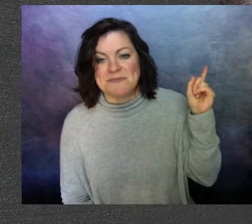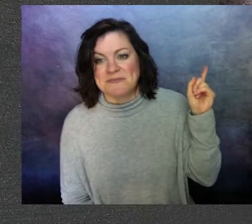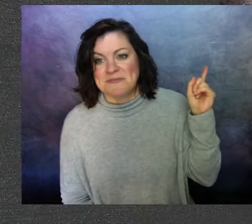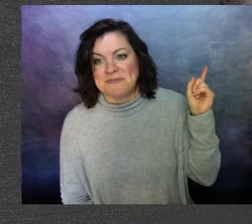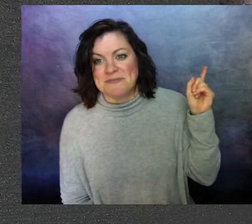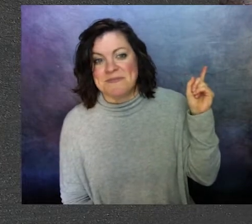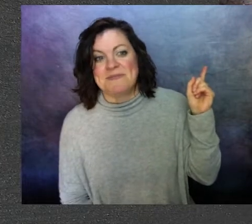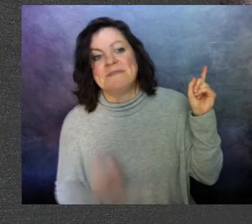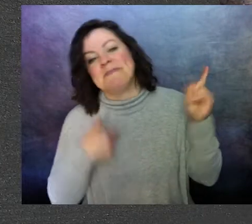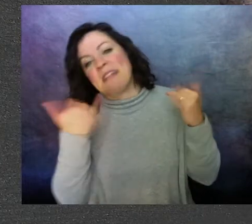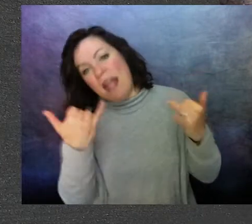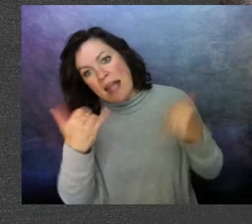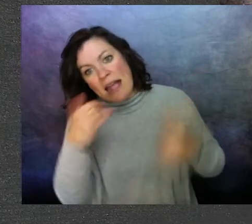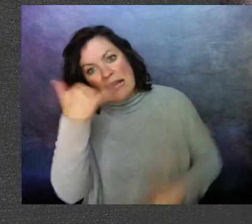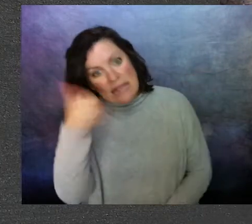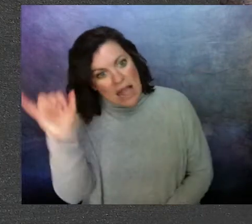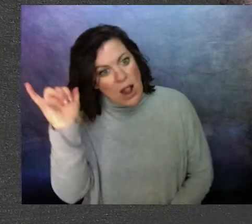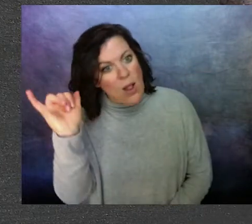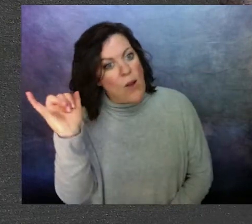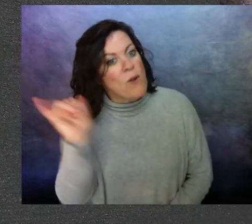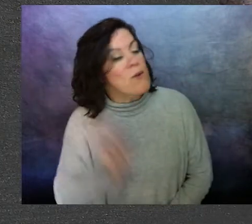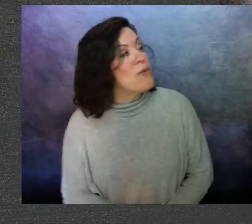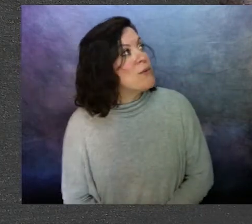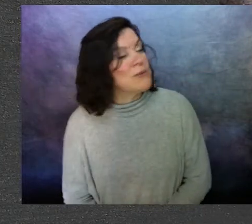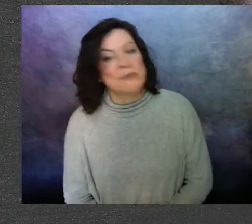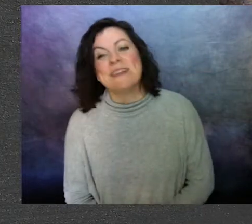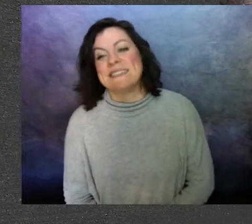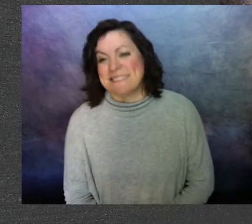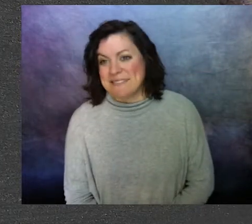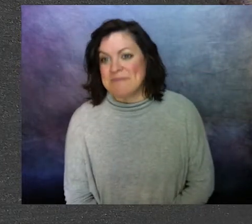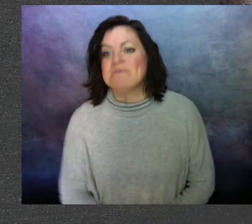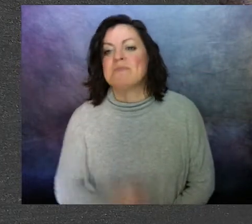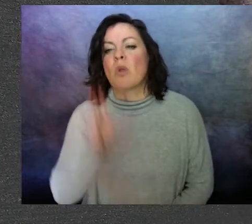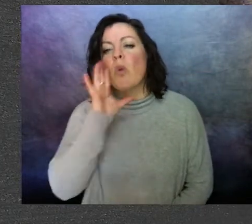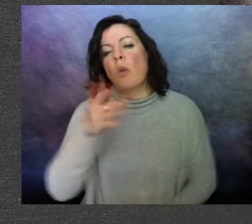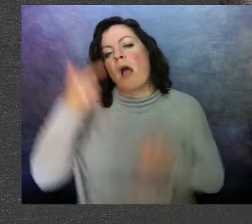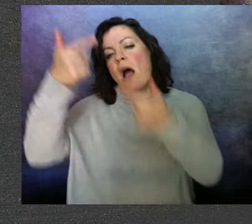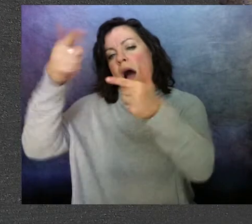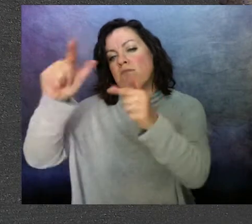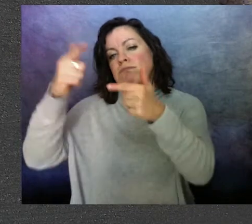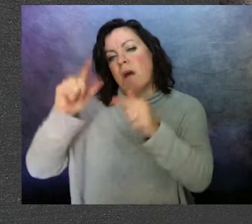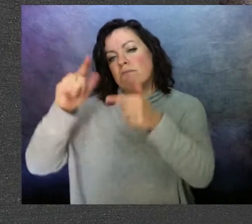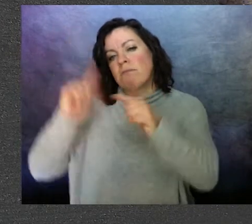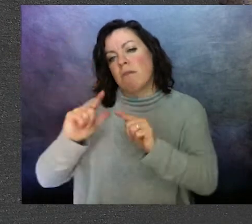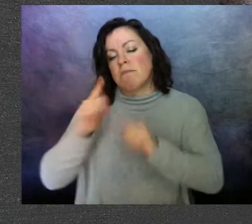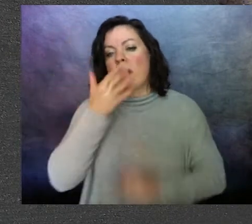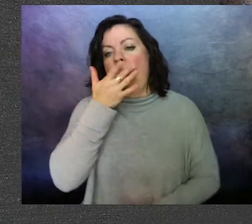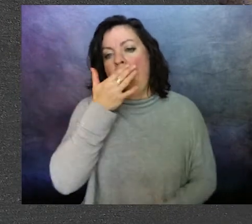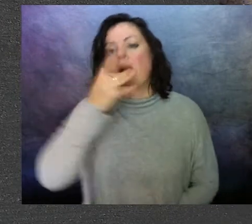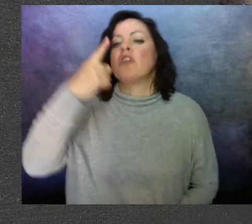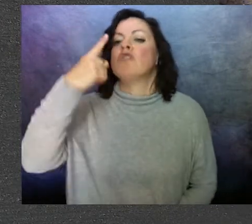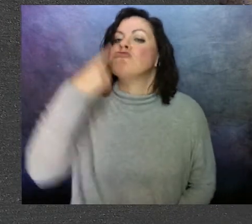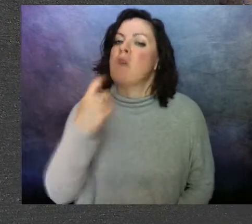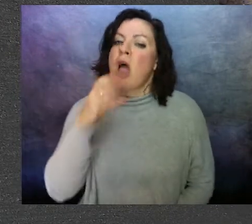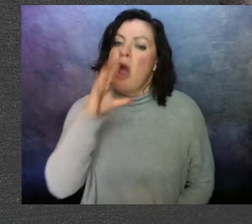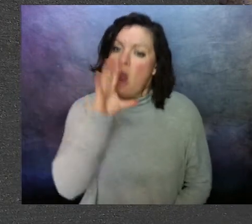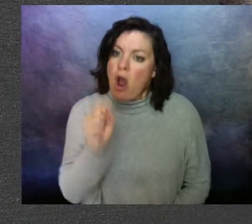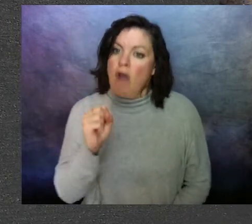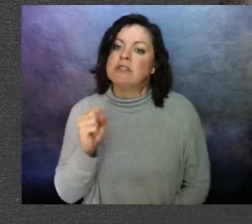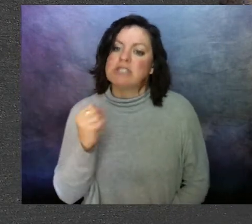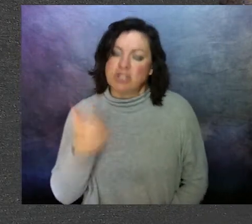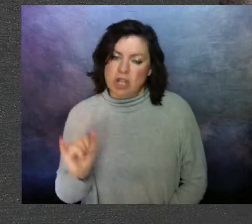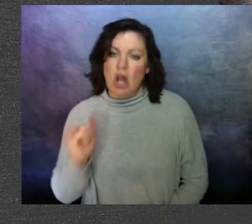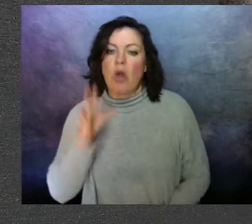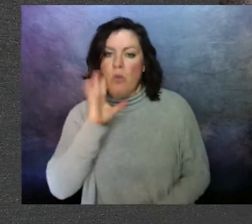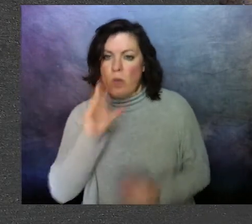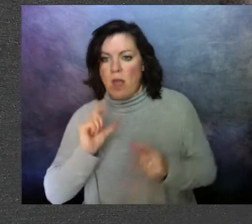And then I'm gonna add a yellow one down here. So see, I'm just gonna have some stripes of the red, the orange, and the yellow. And